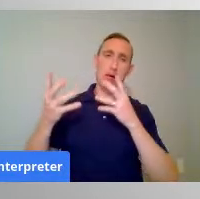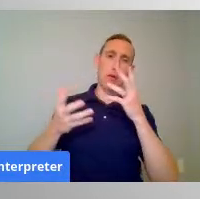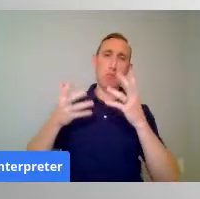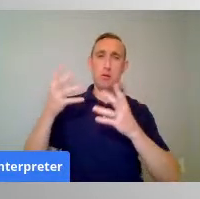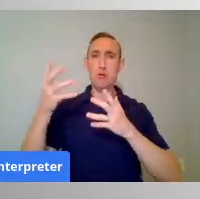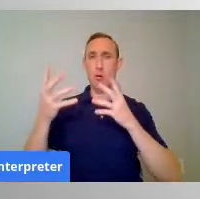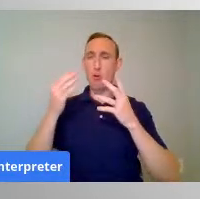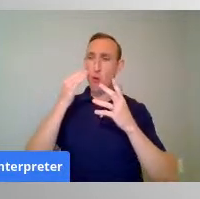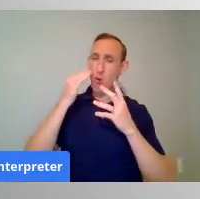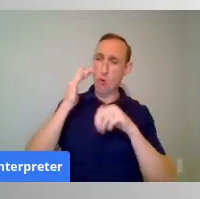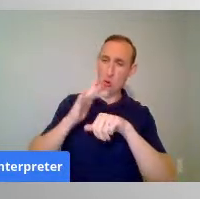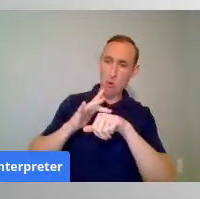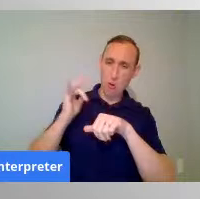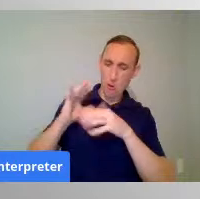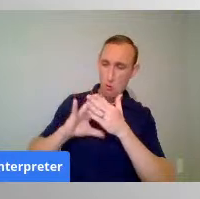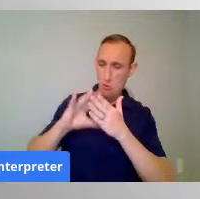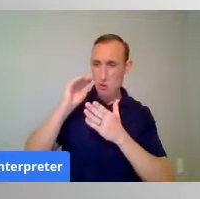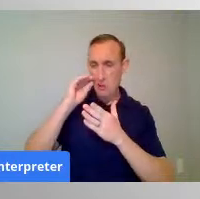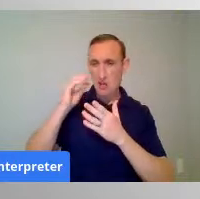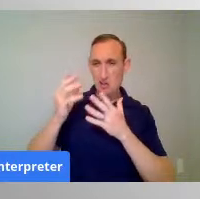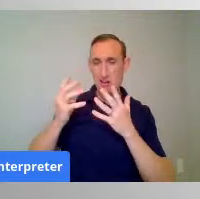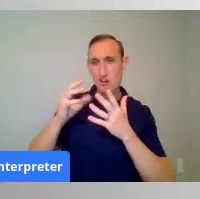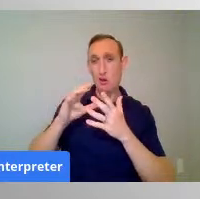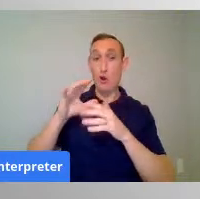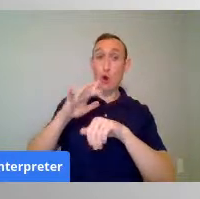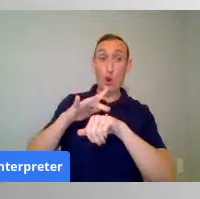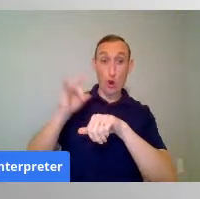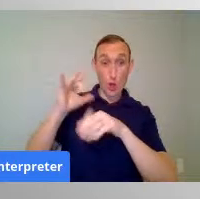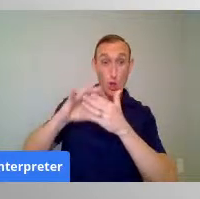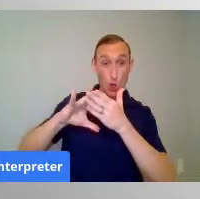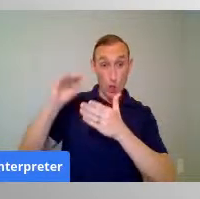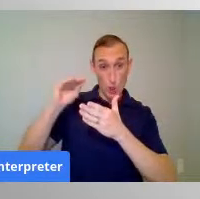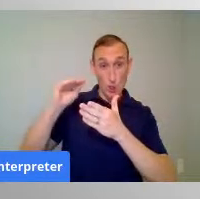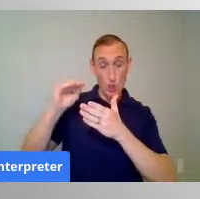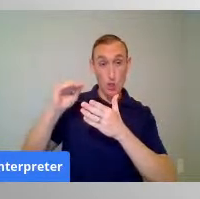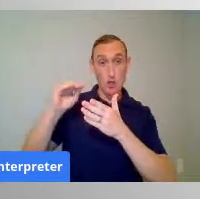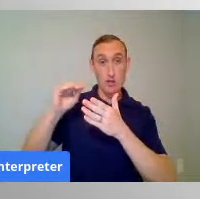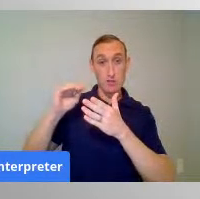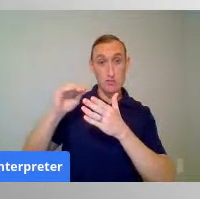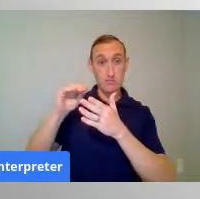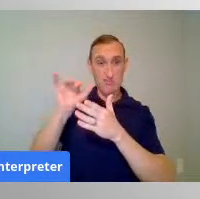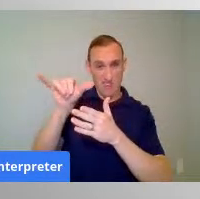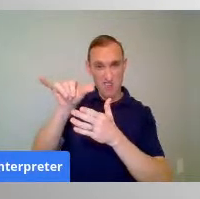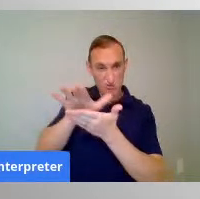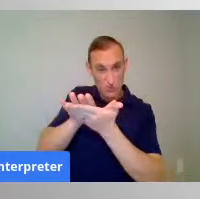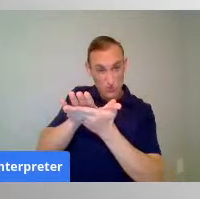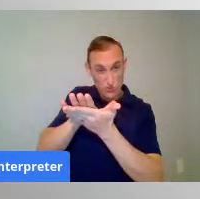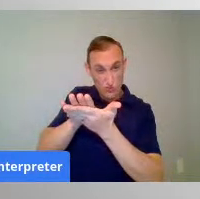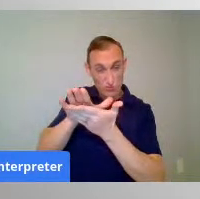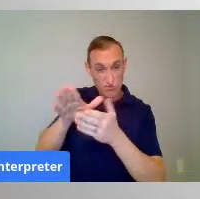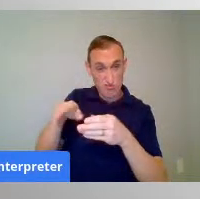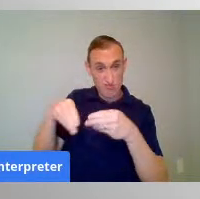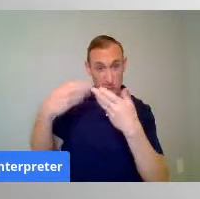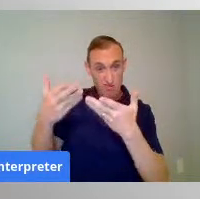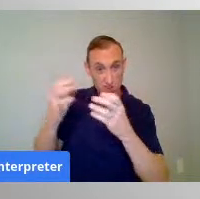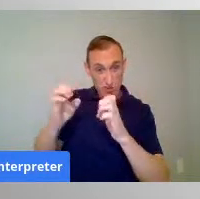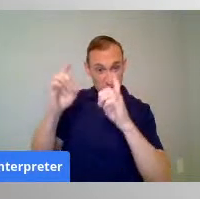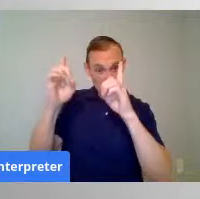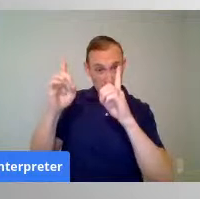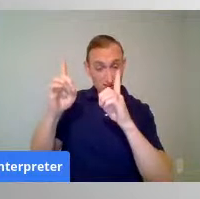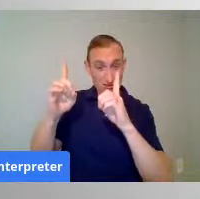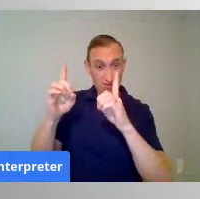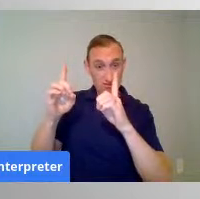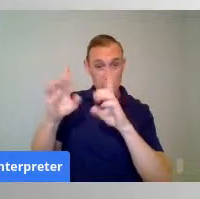I mean, it's a school. I mean, we educate children, but that also does